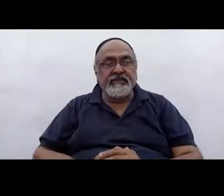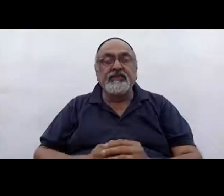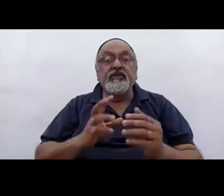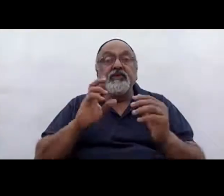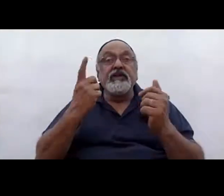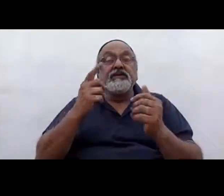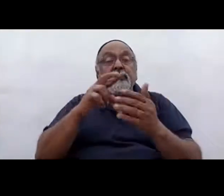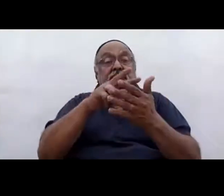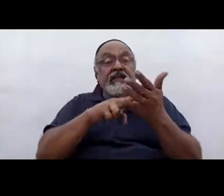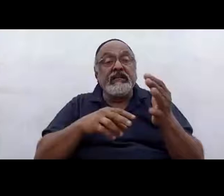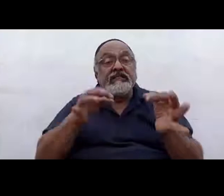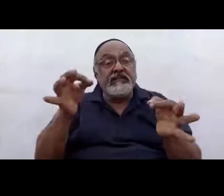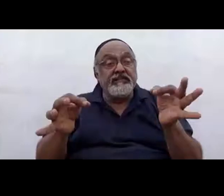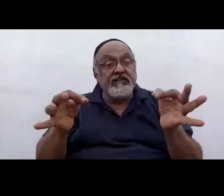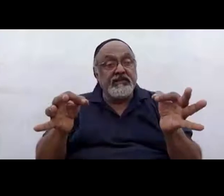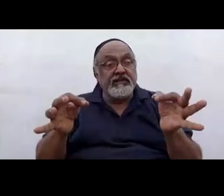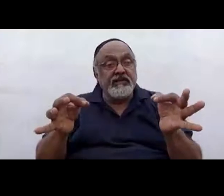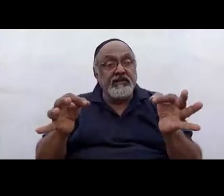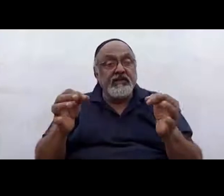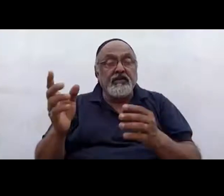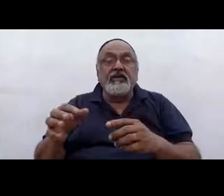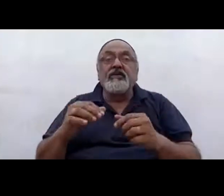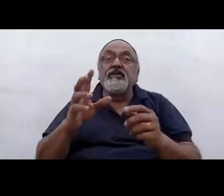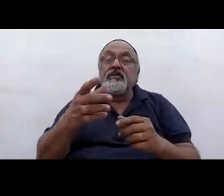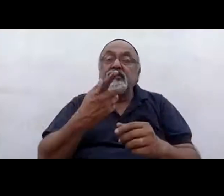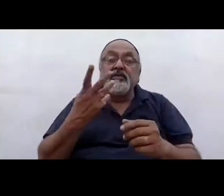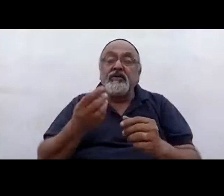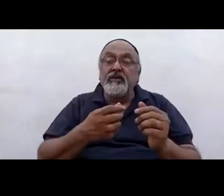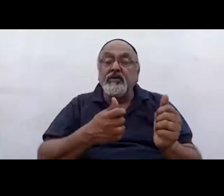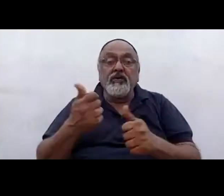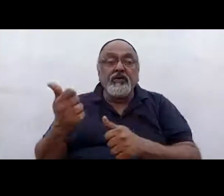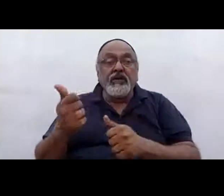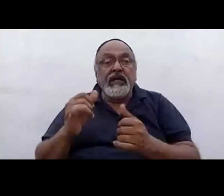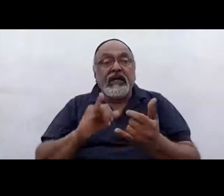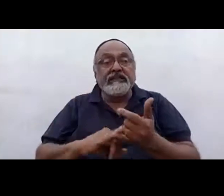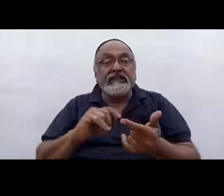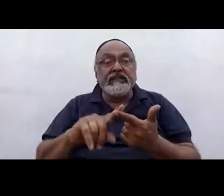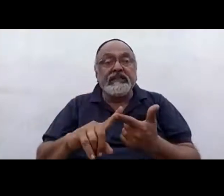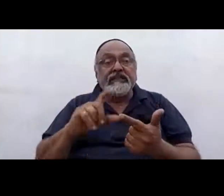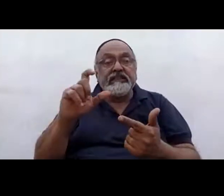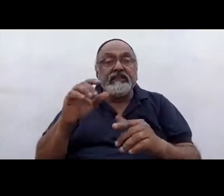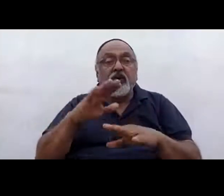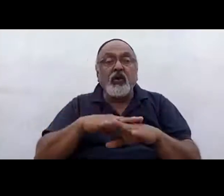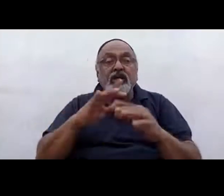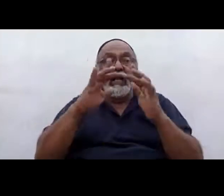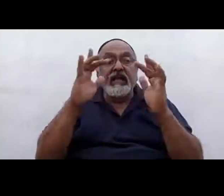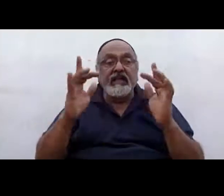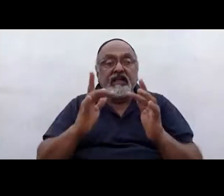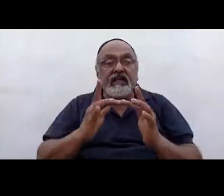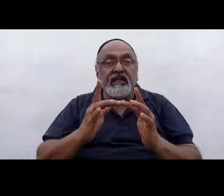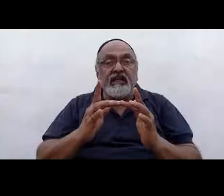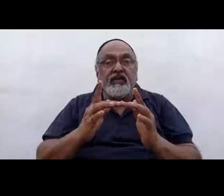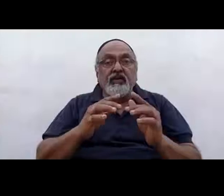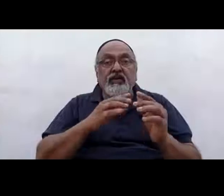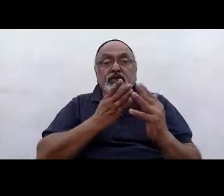judgment, I will take you to SEC Online, and we will navigate throughout SEC